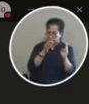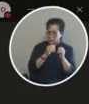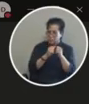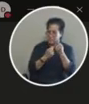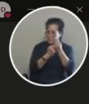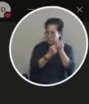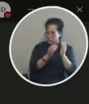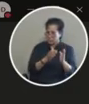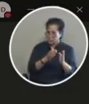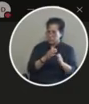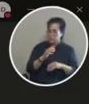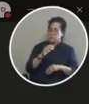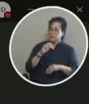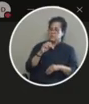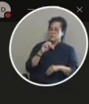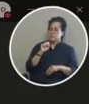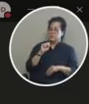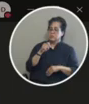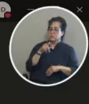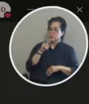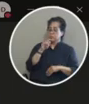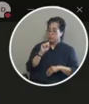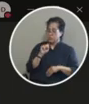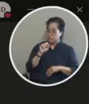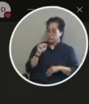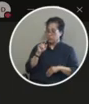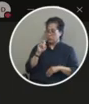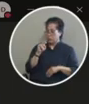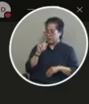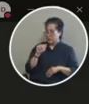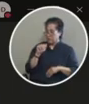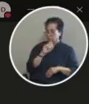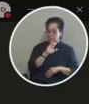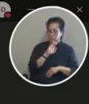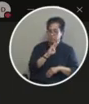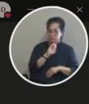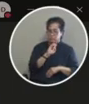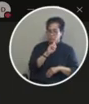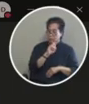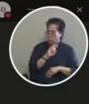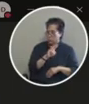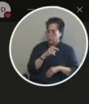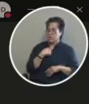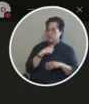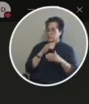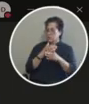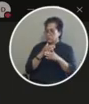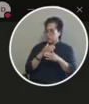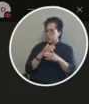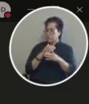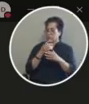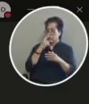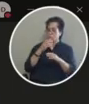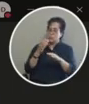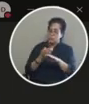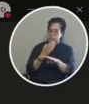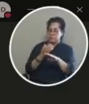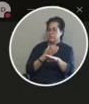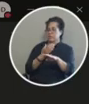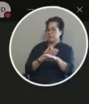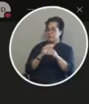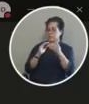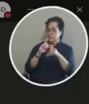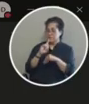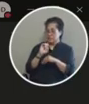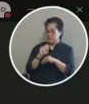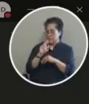supporters. Dear Sports Arena supporters, although I once shared your vision for a revitalized downtown, and